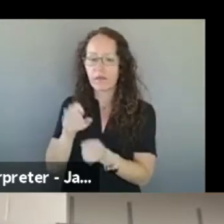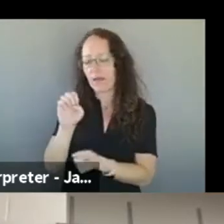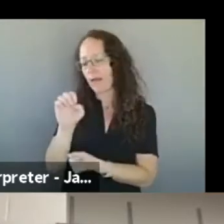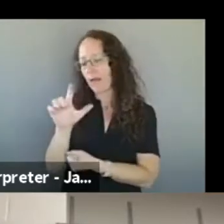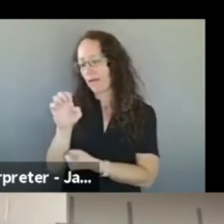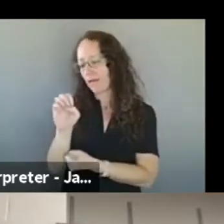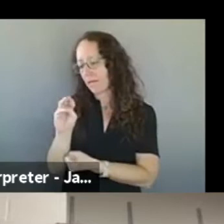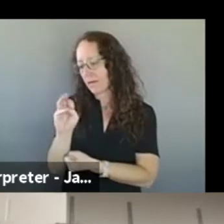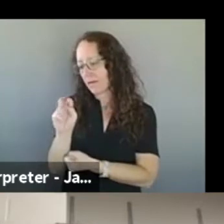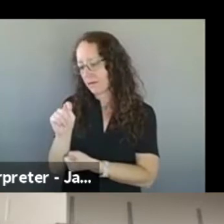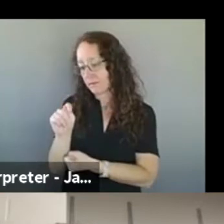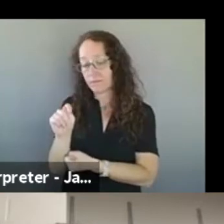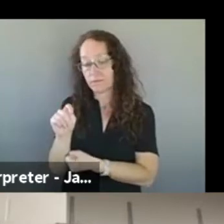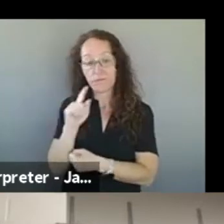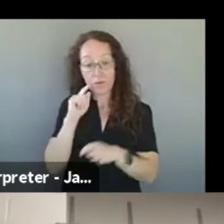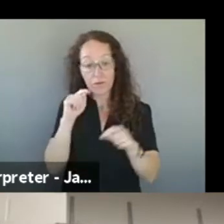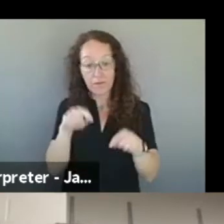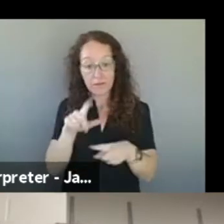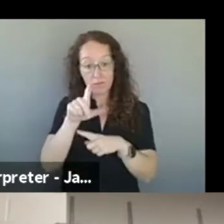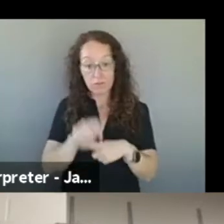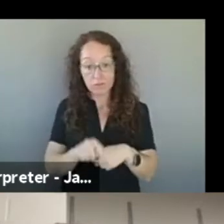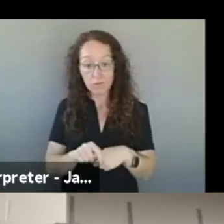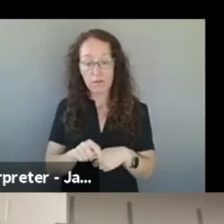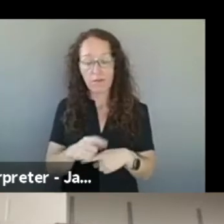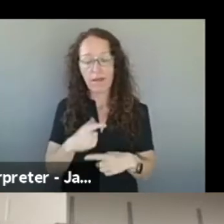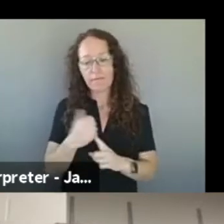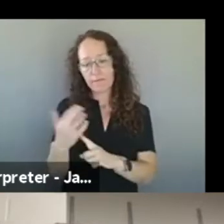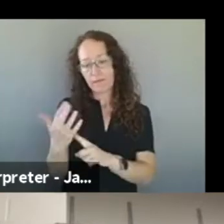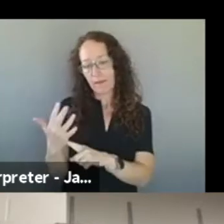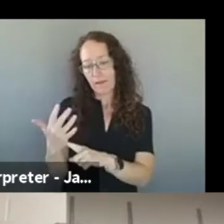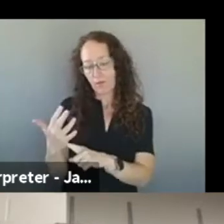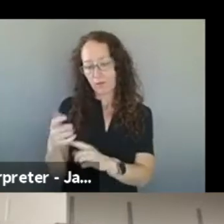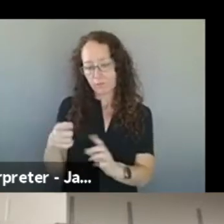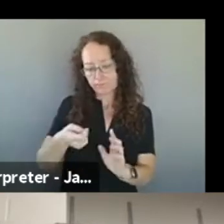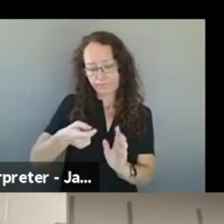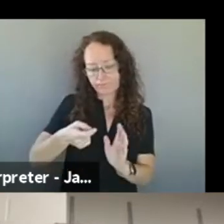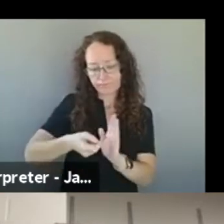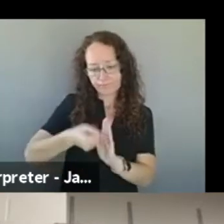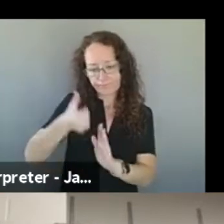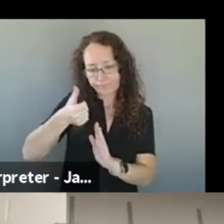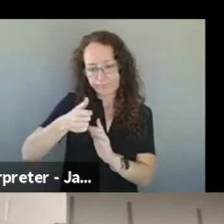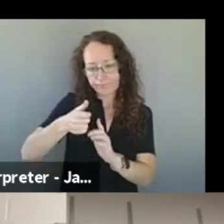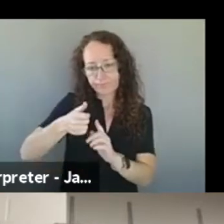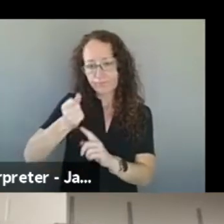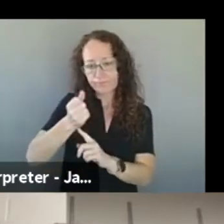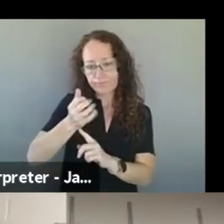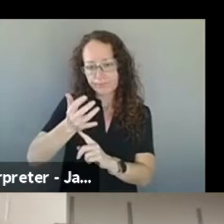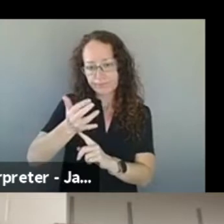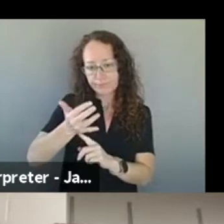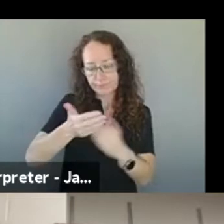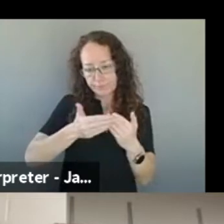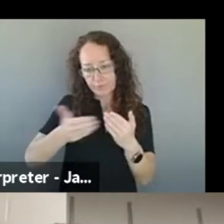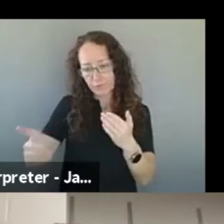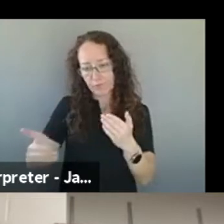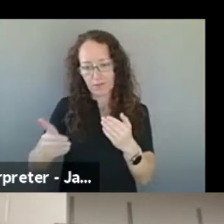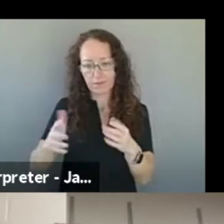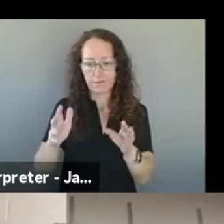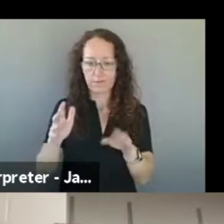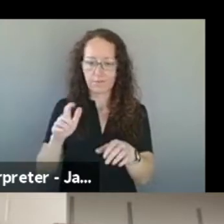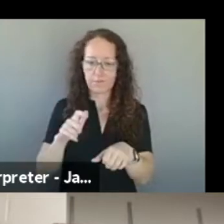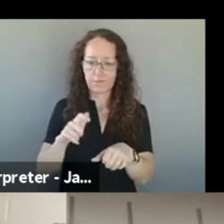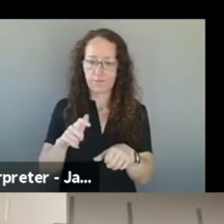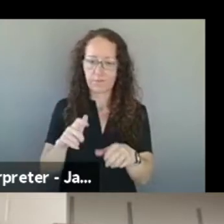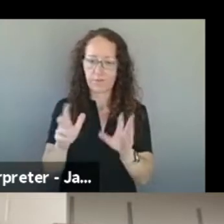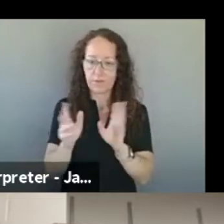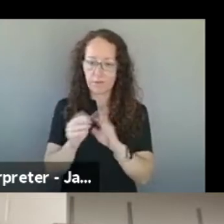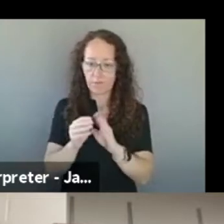For this particular ritual, I will light this candle. It will remain burning through our time together, and we'll blow it